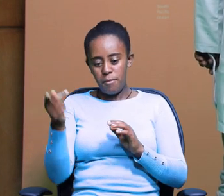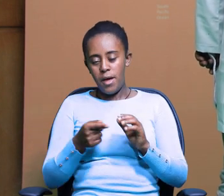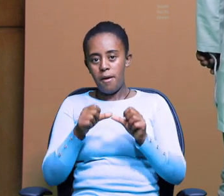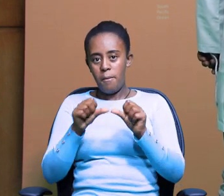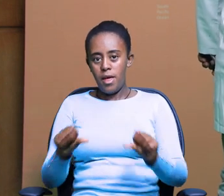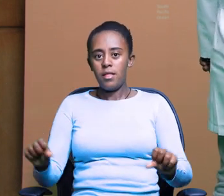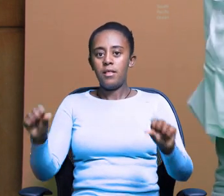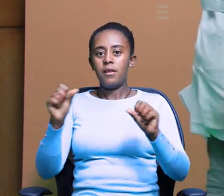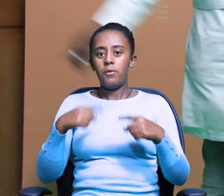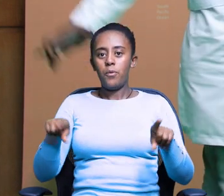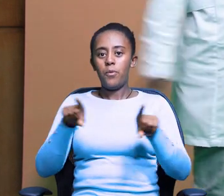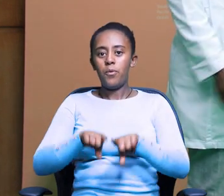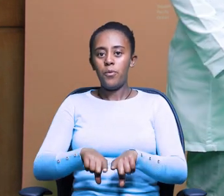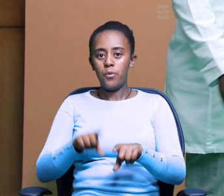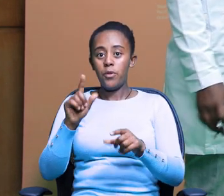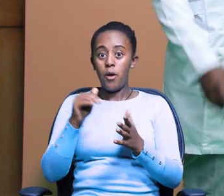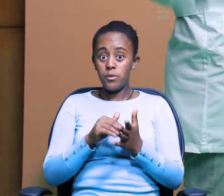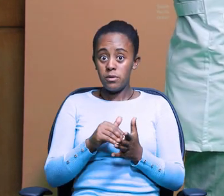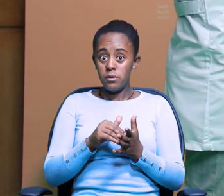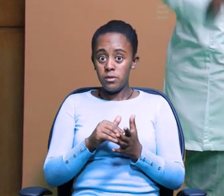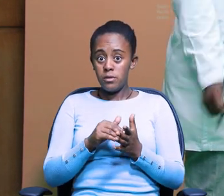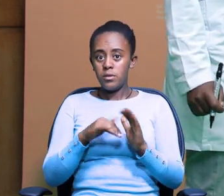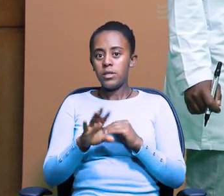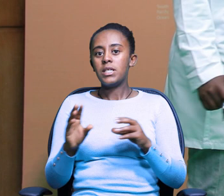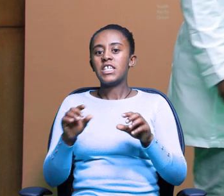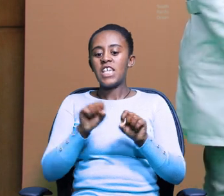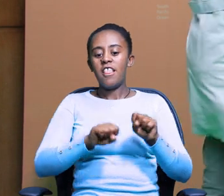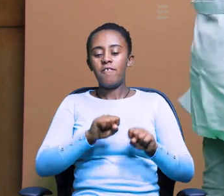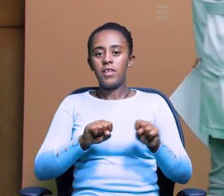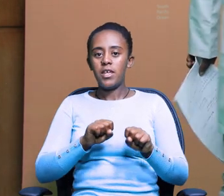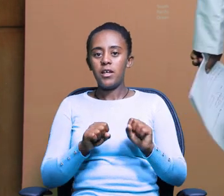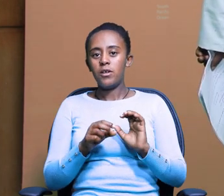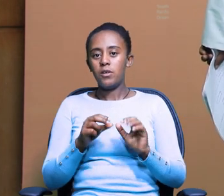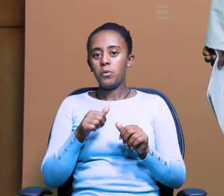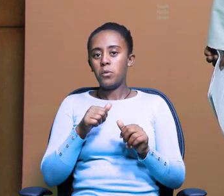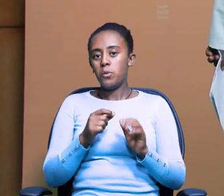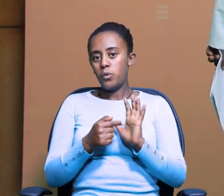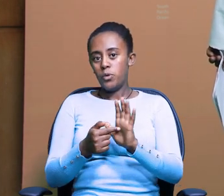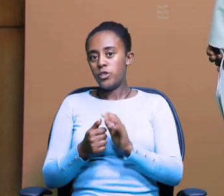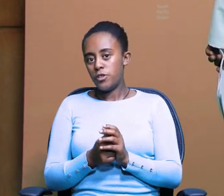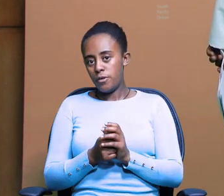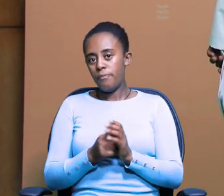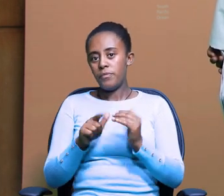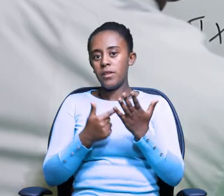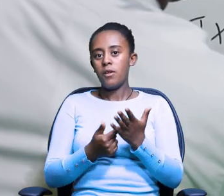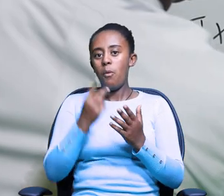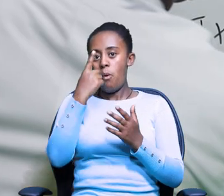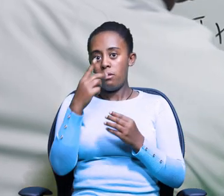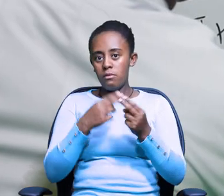per meter. When we have 1,000 in scientific notation, then this is